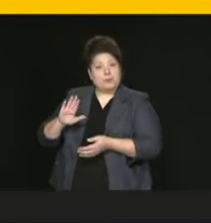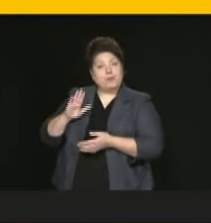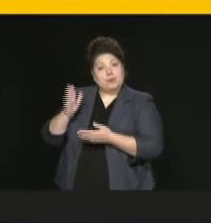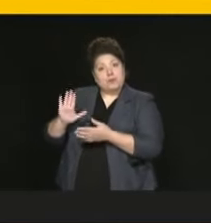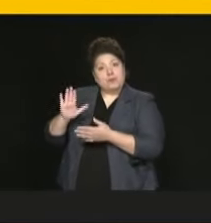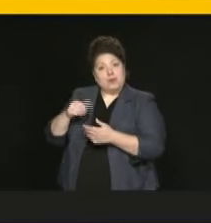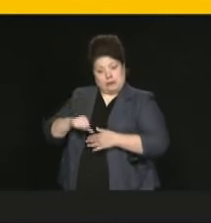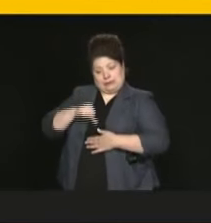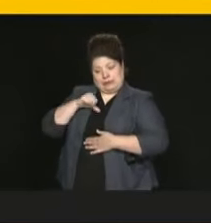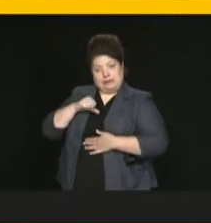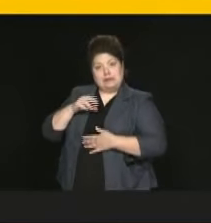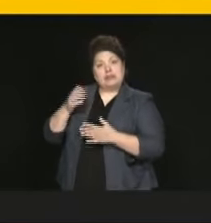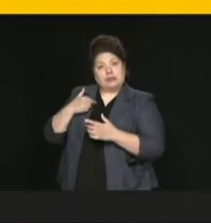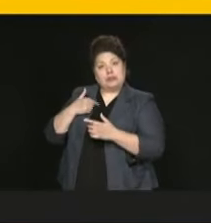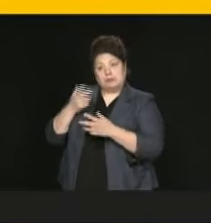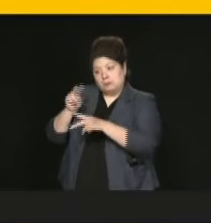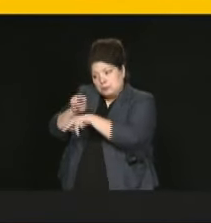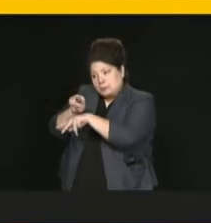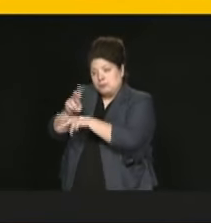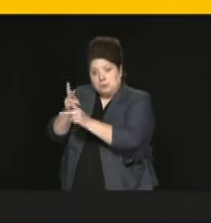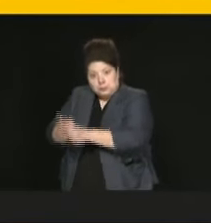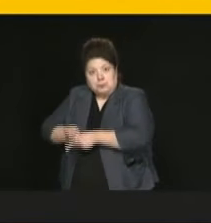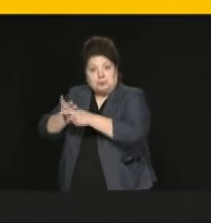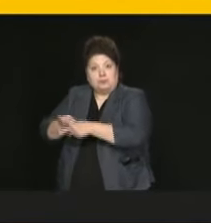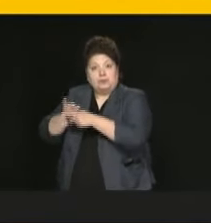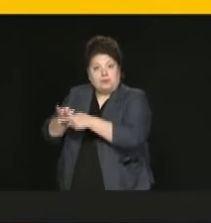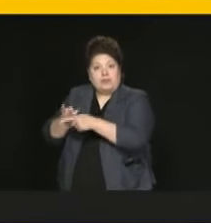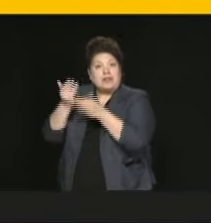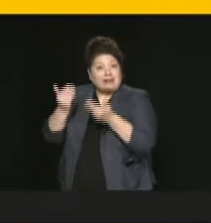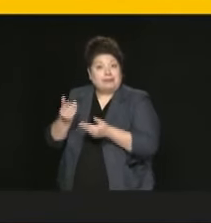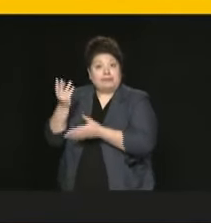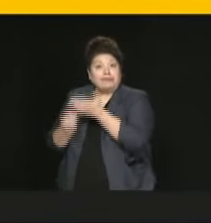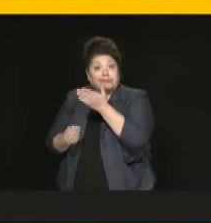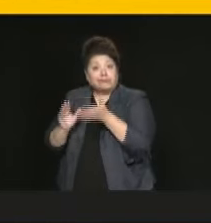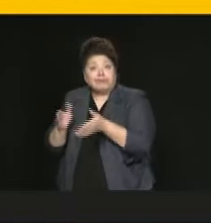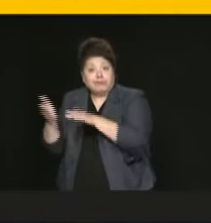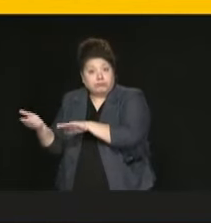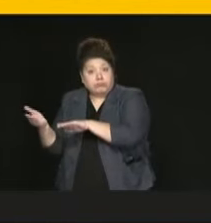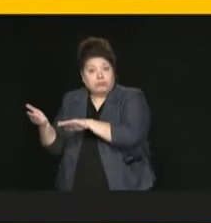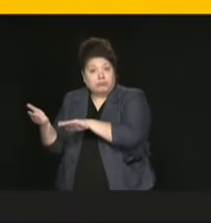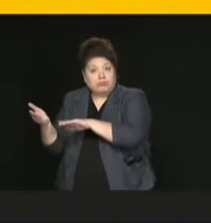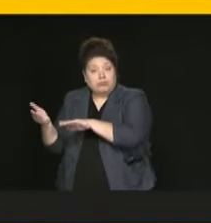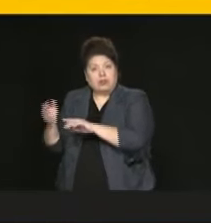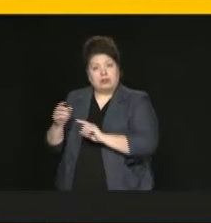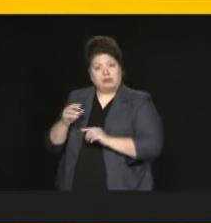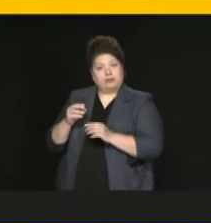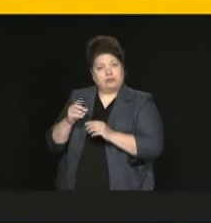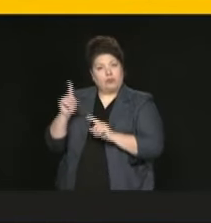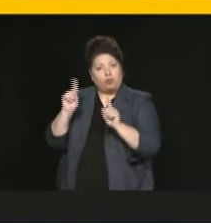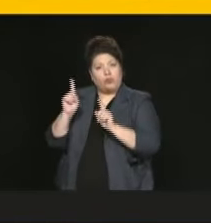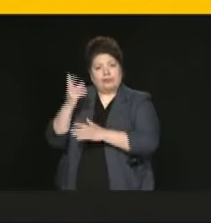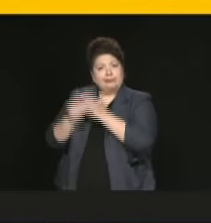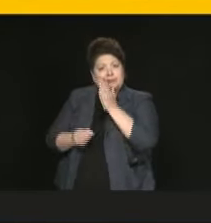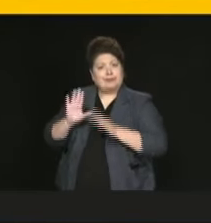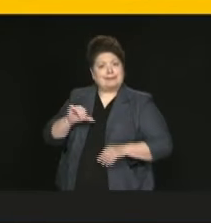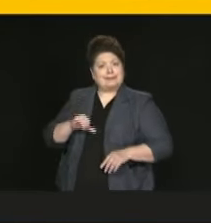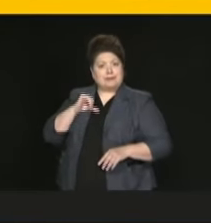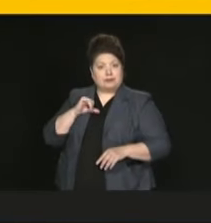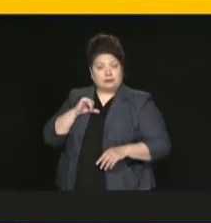numbers. And that will continue if there are measures that are relaxed too soon. That is the